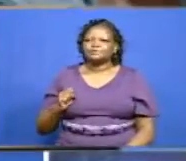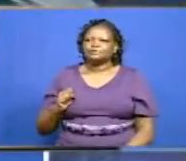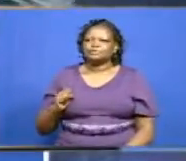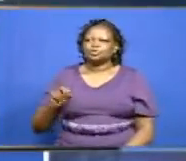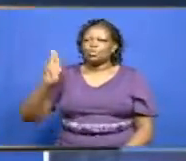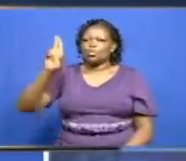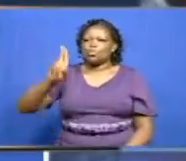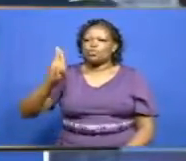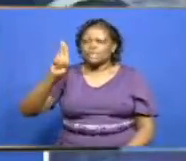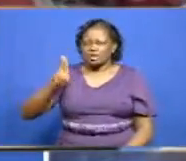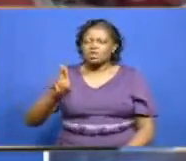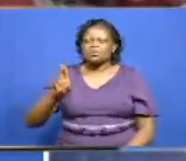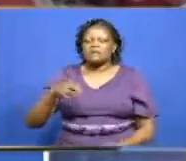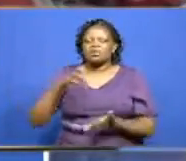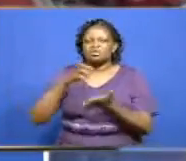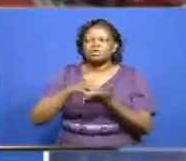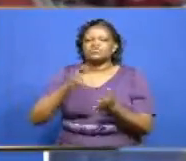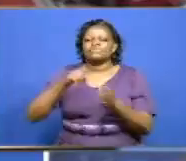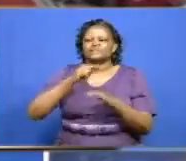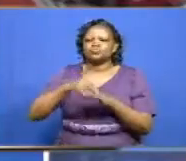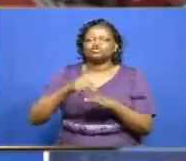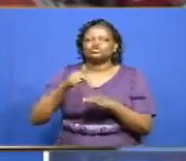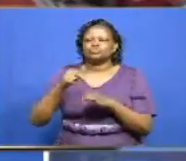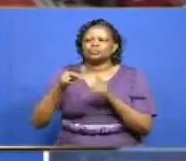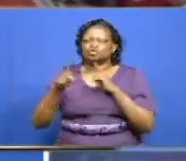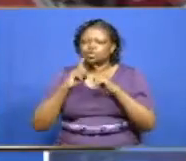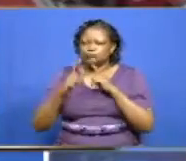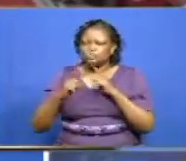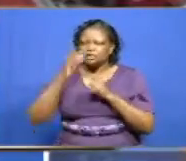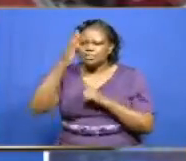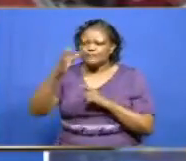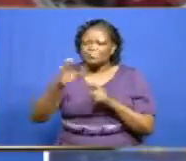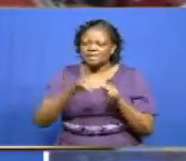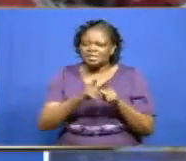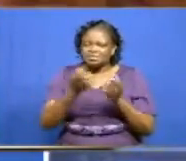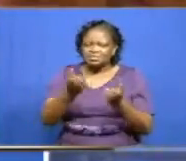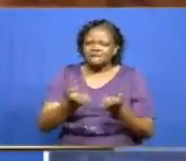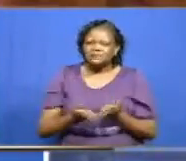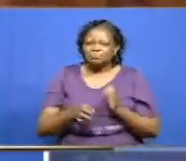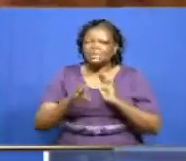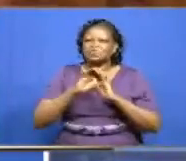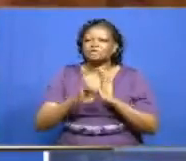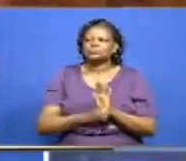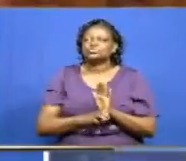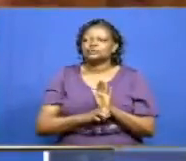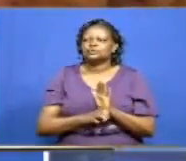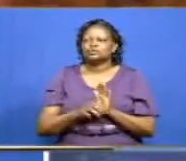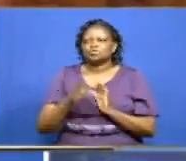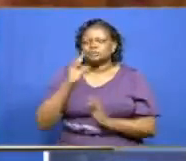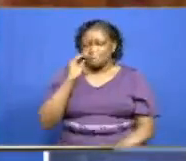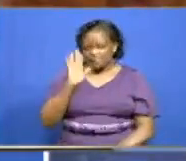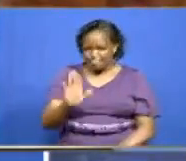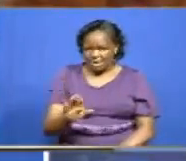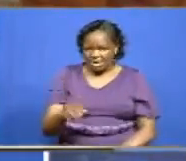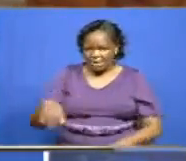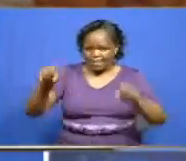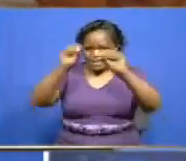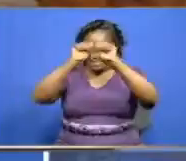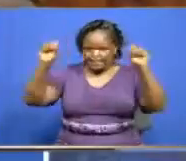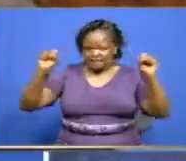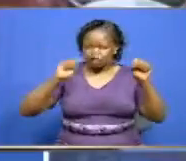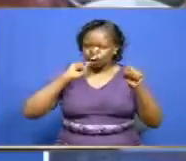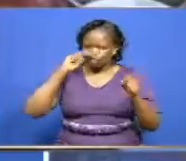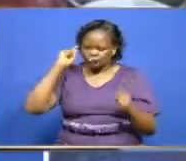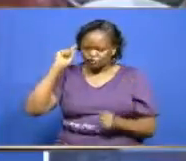made the State of Nation address at Parliament as required by the Constitution. In his speech, the president sought to